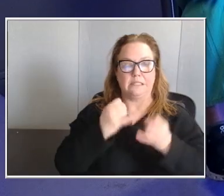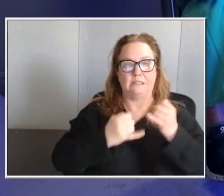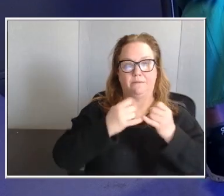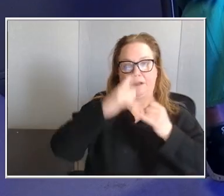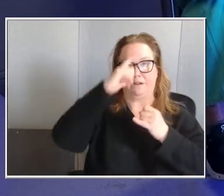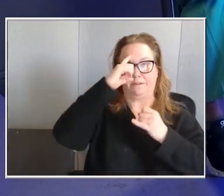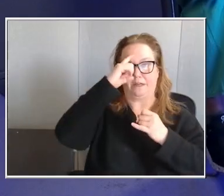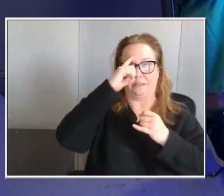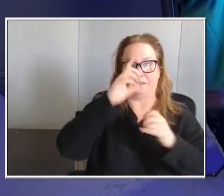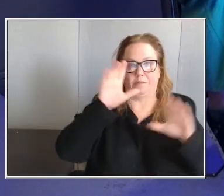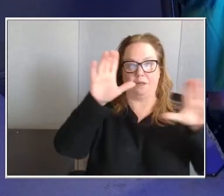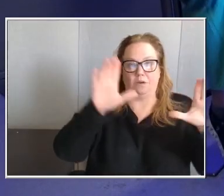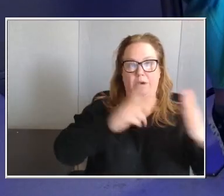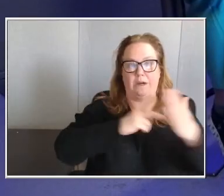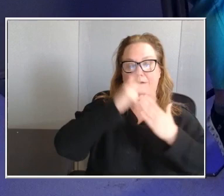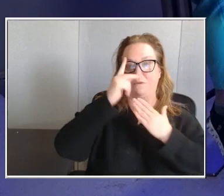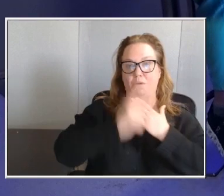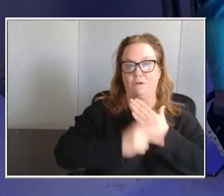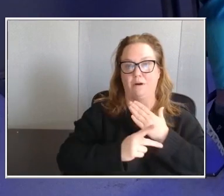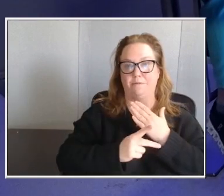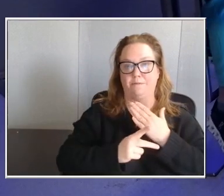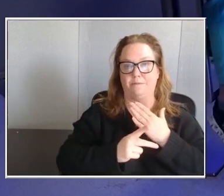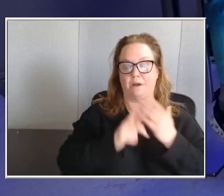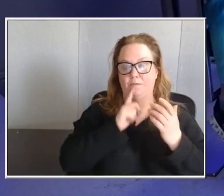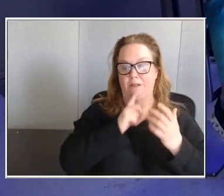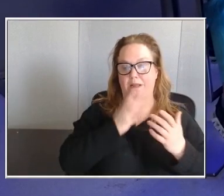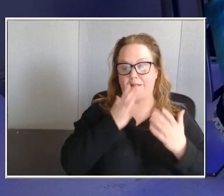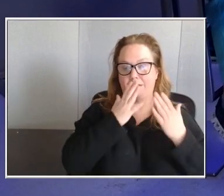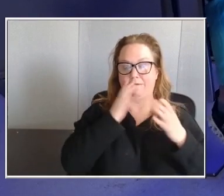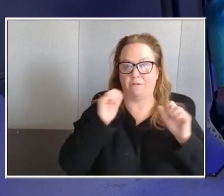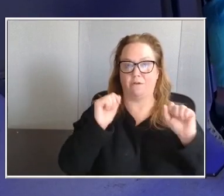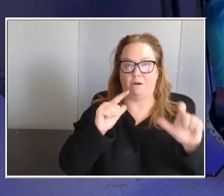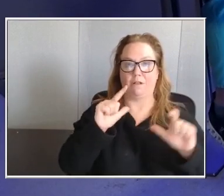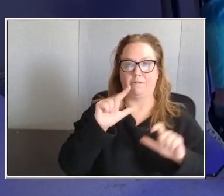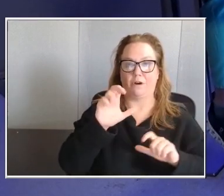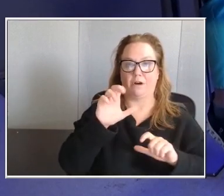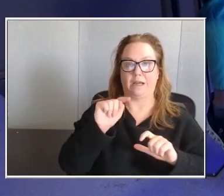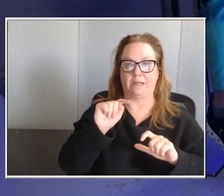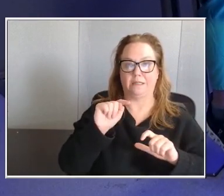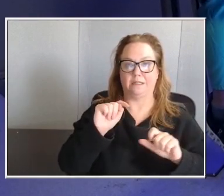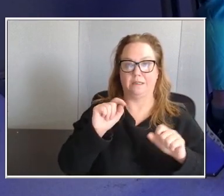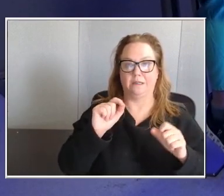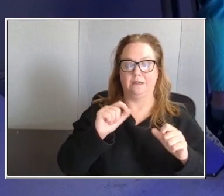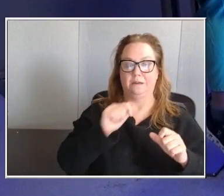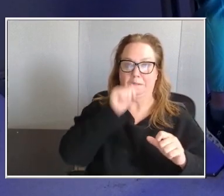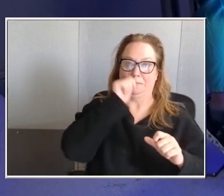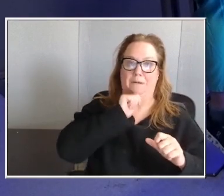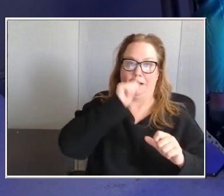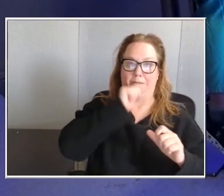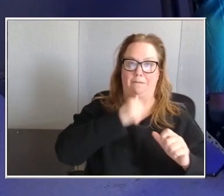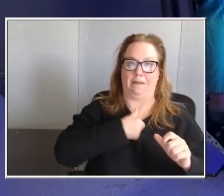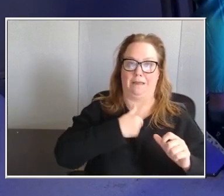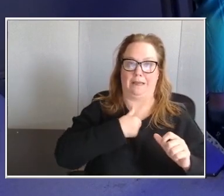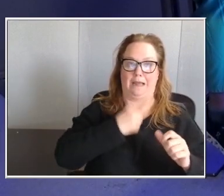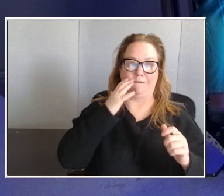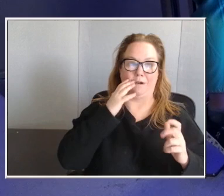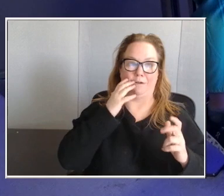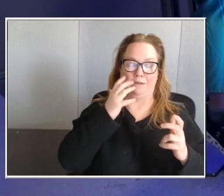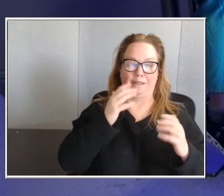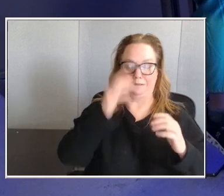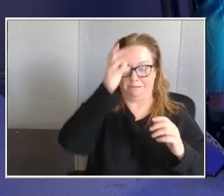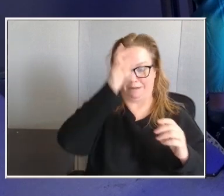So this has been a great program. I am grateful for our guests for being here. I'm grateful for them putting up with me because, again, I've known these guys for a lot of